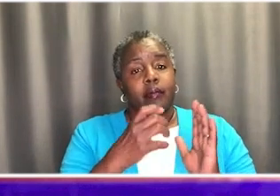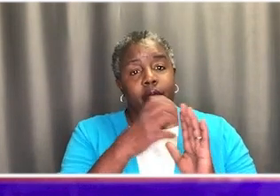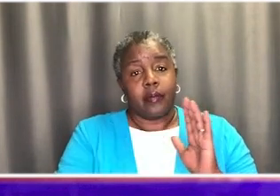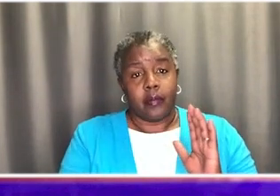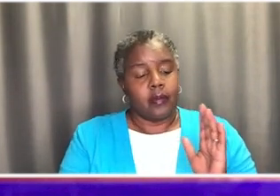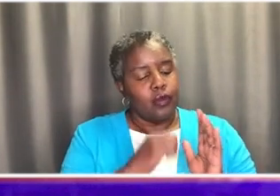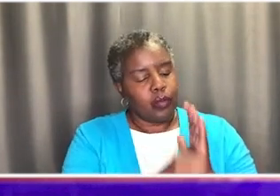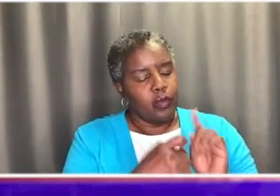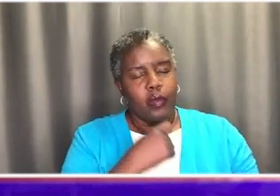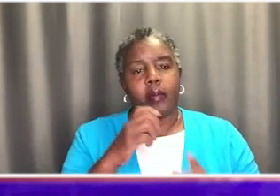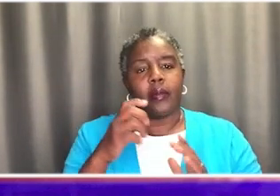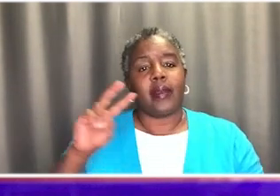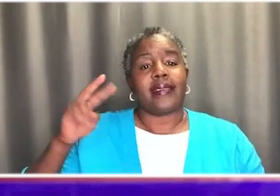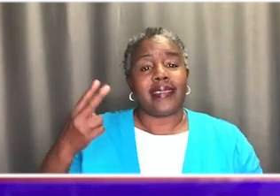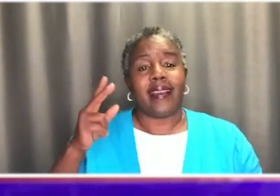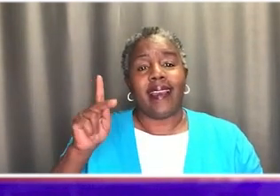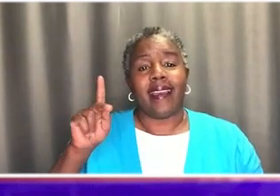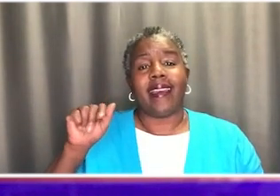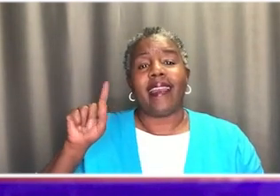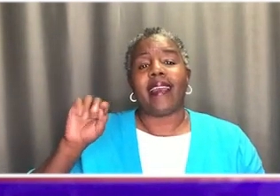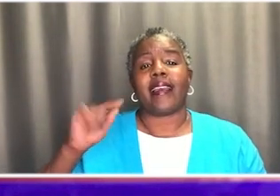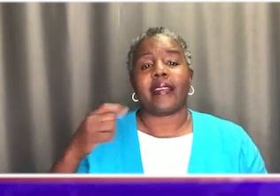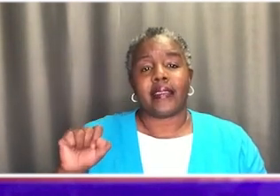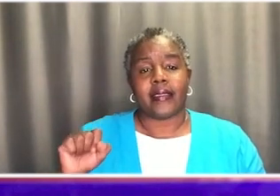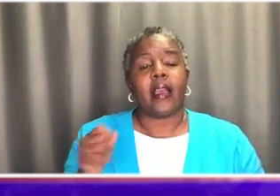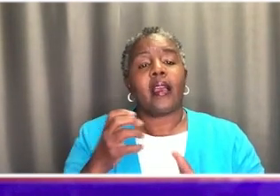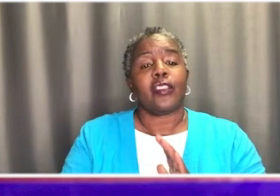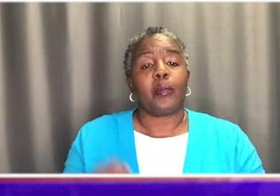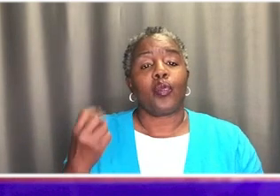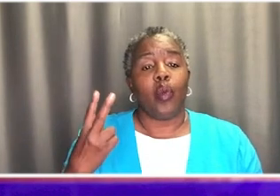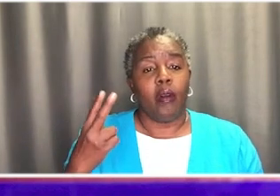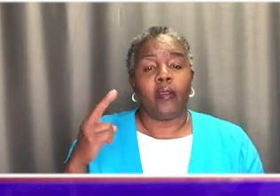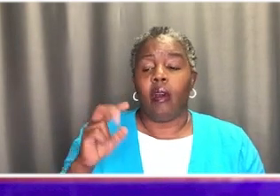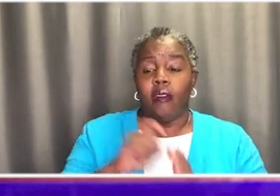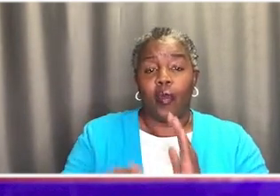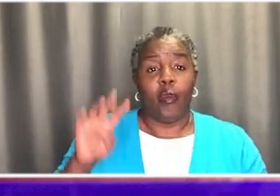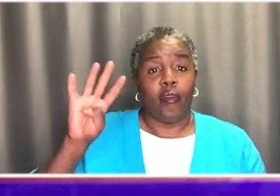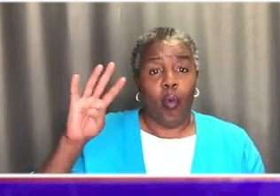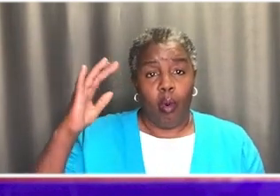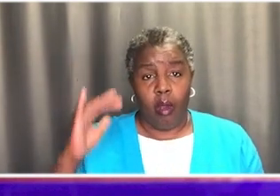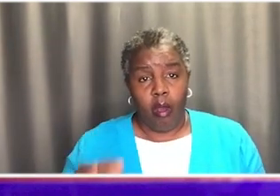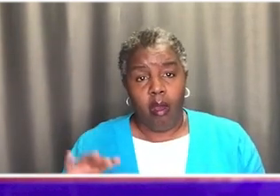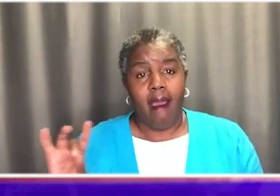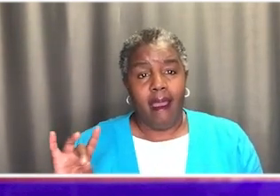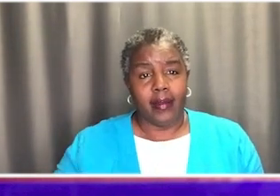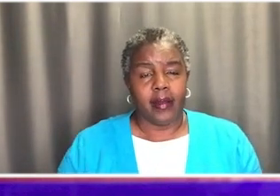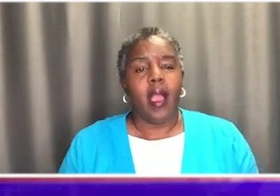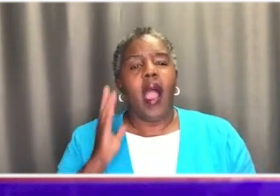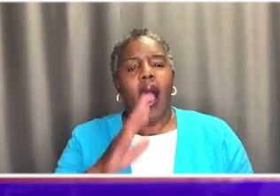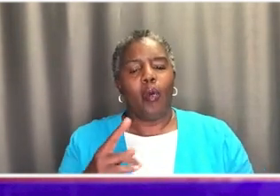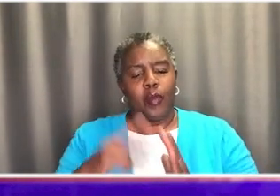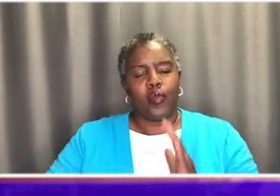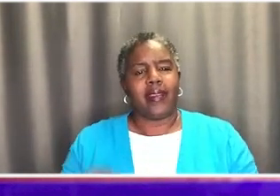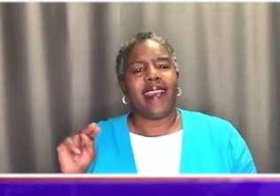chapter 12, verses 4 to 8. May you read with me, and I'll be reading from the